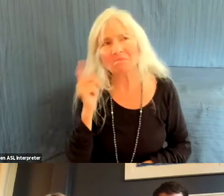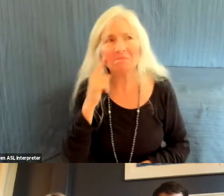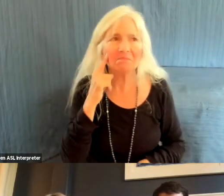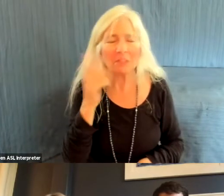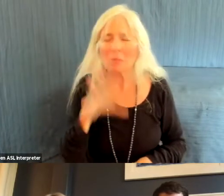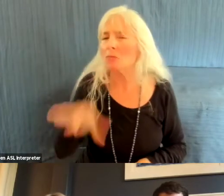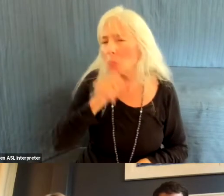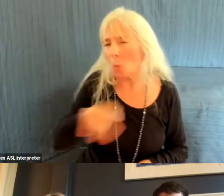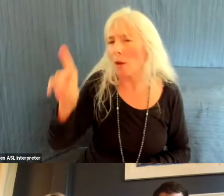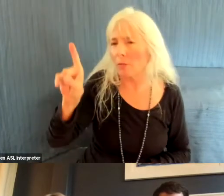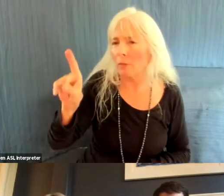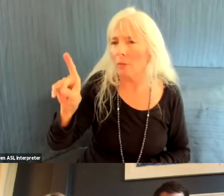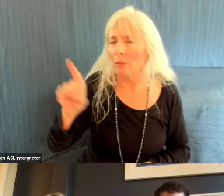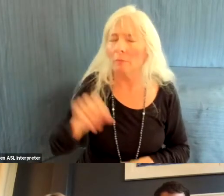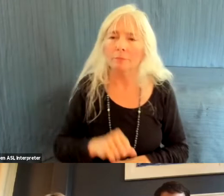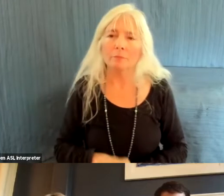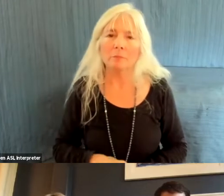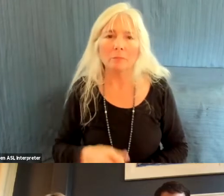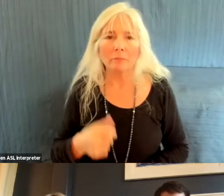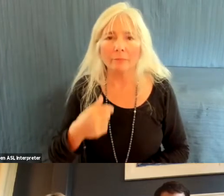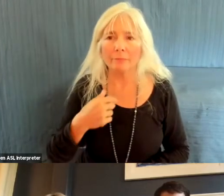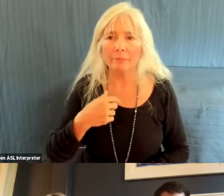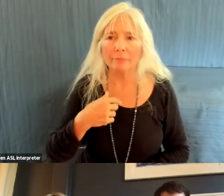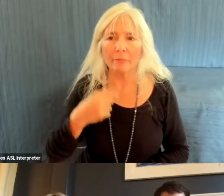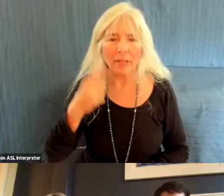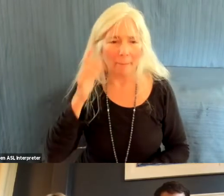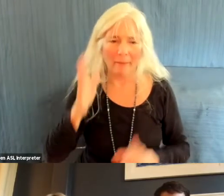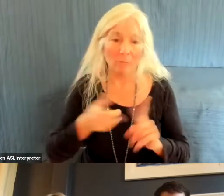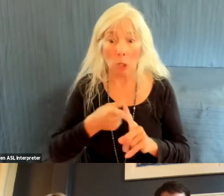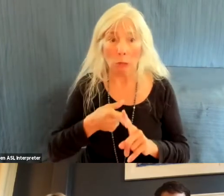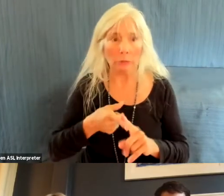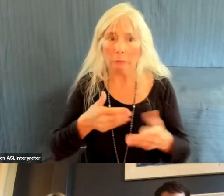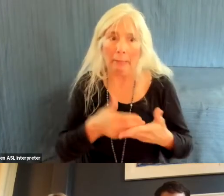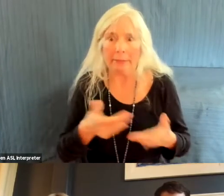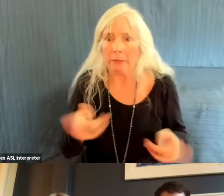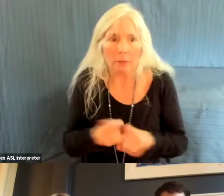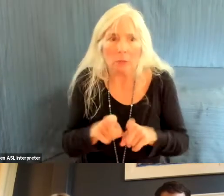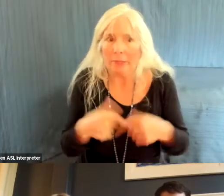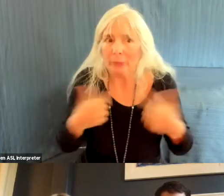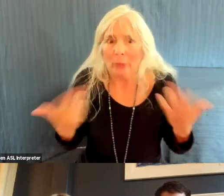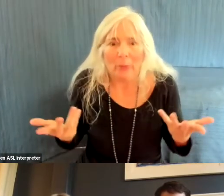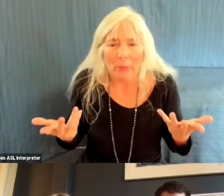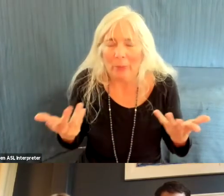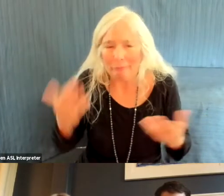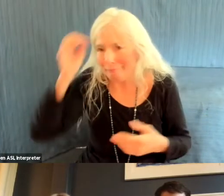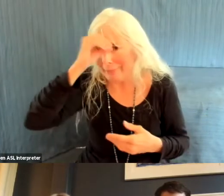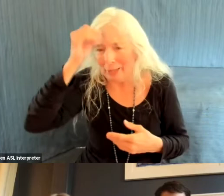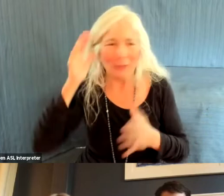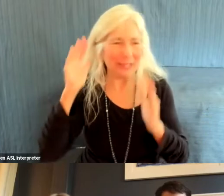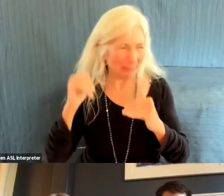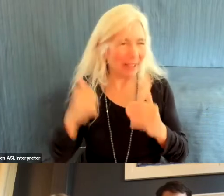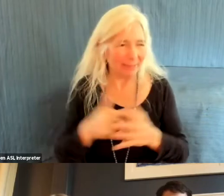1. I would say that was my first child as well. So he didn't know what to